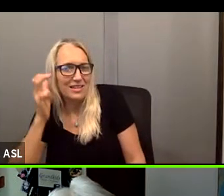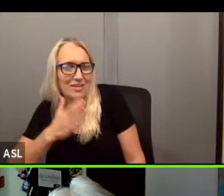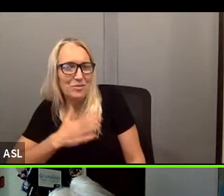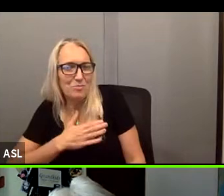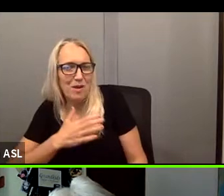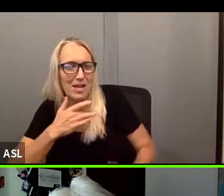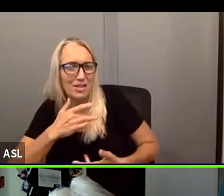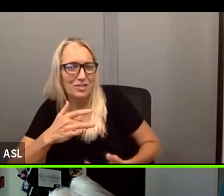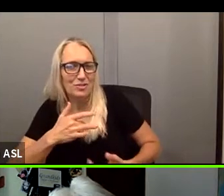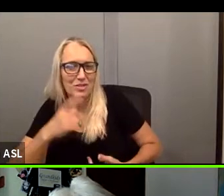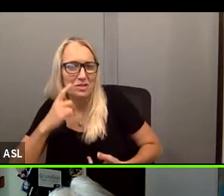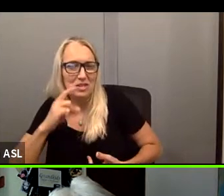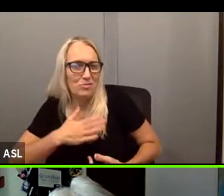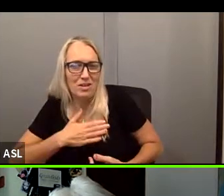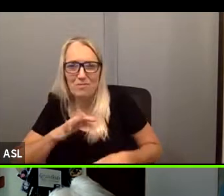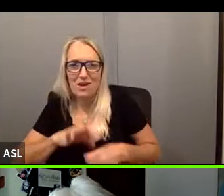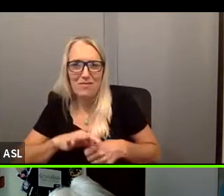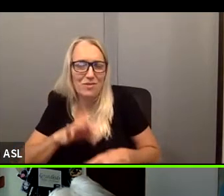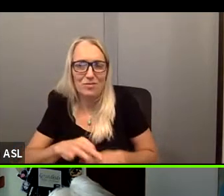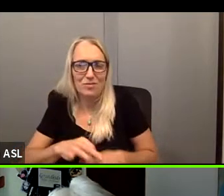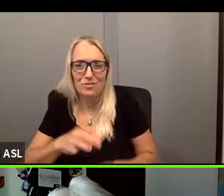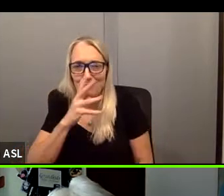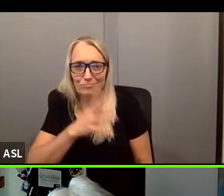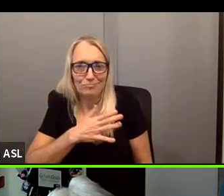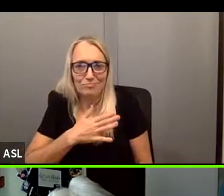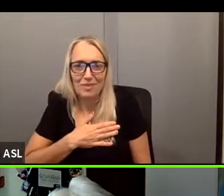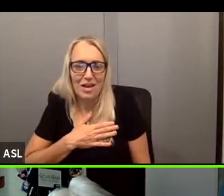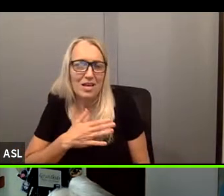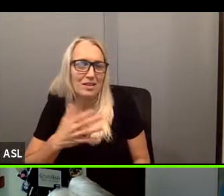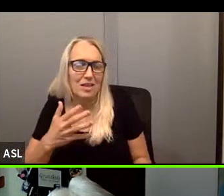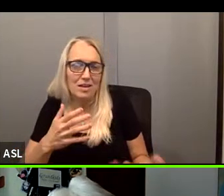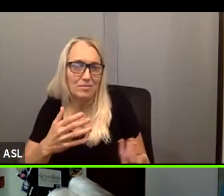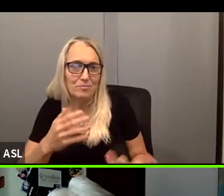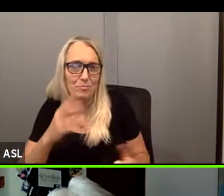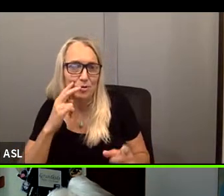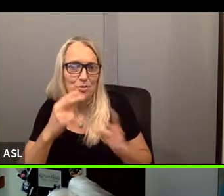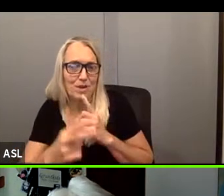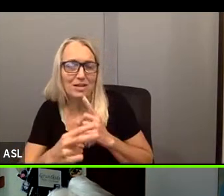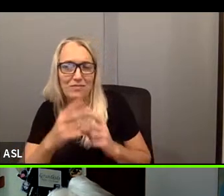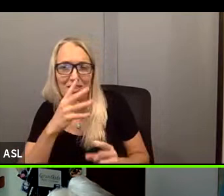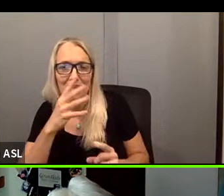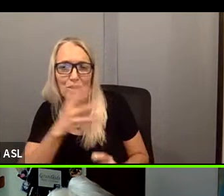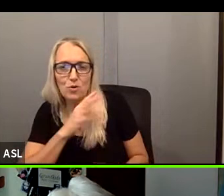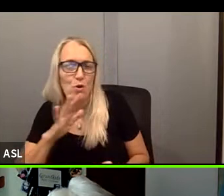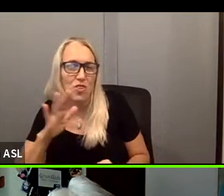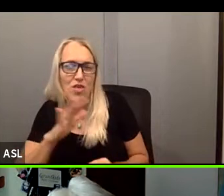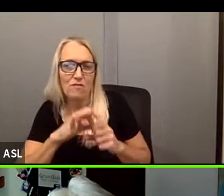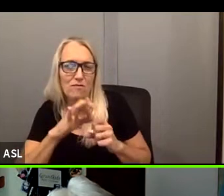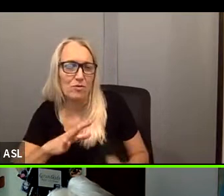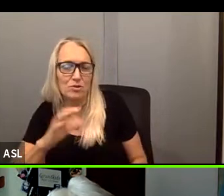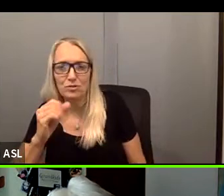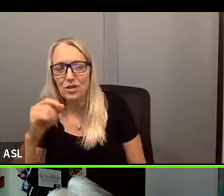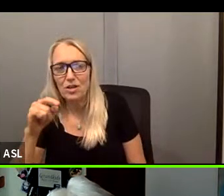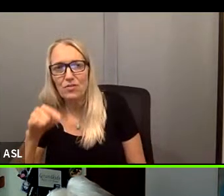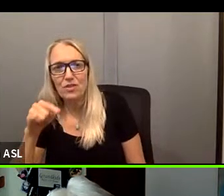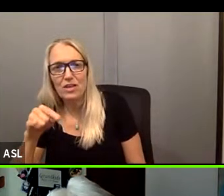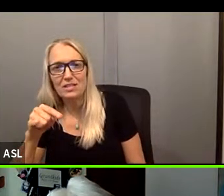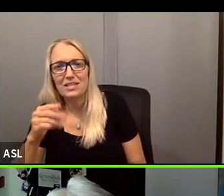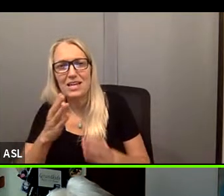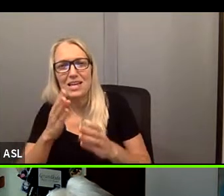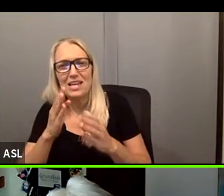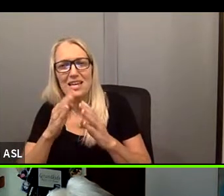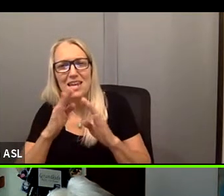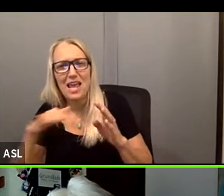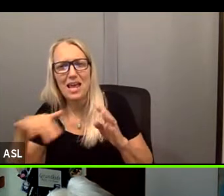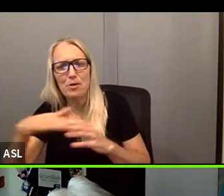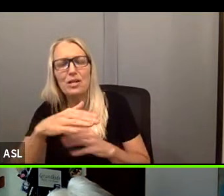and often misrepresent what their constituents want. This neighborhood, there's many retired military in